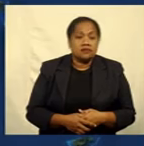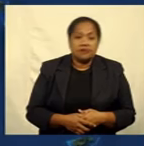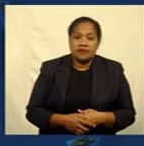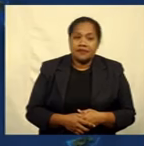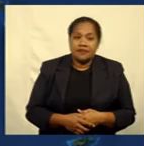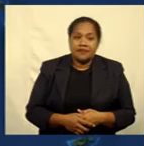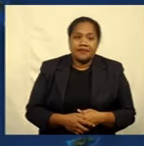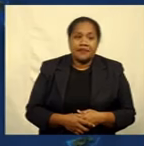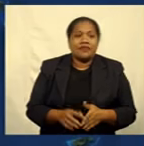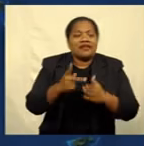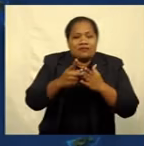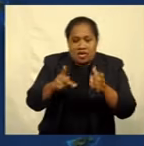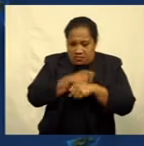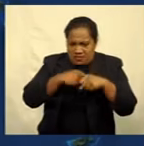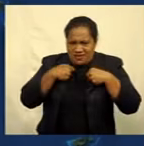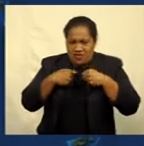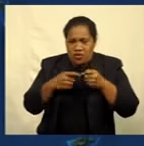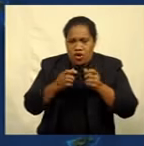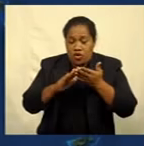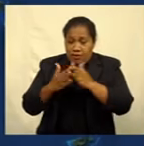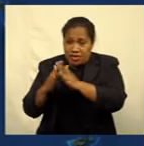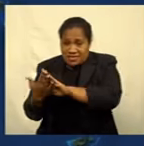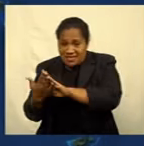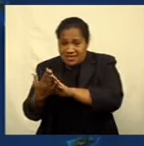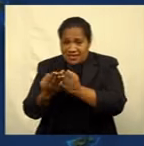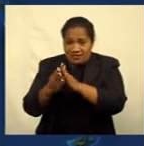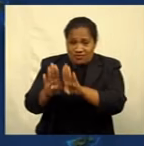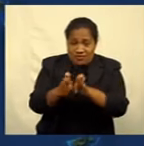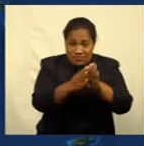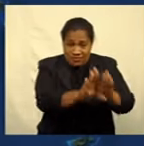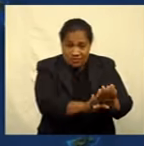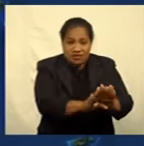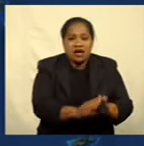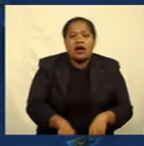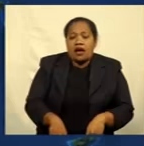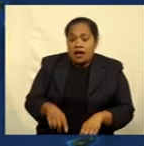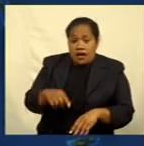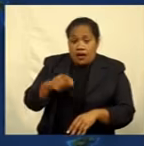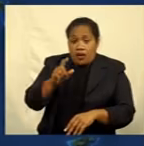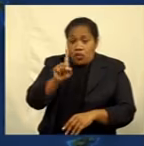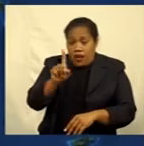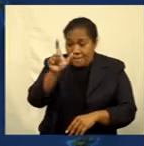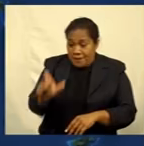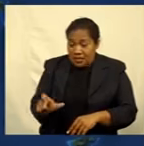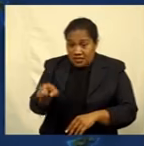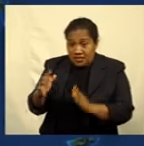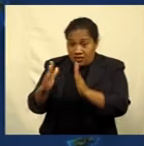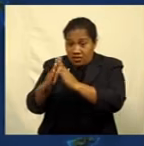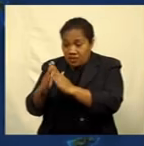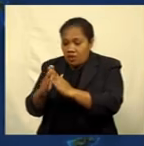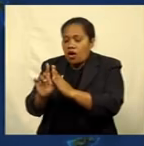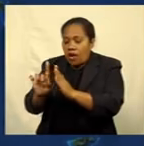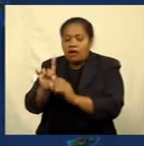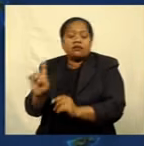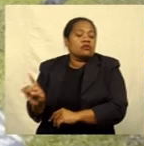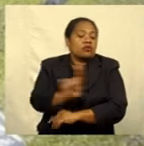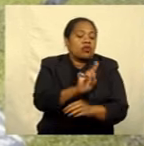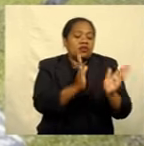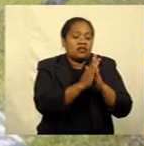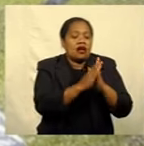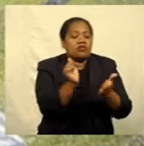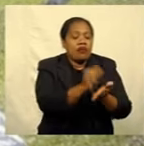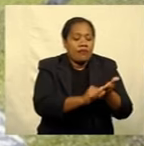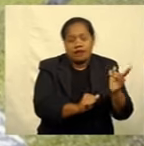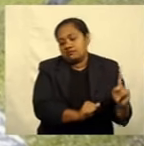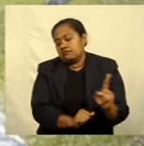As part of our amended community lockdown measures, a household member is only allowed to travel to town to buy essential items.